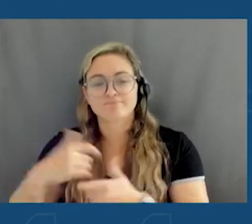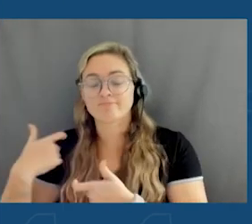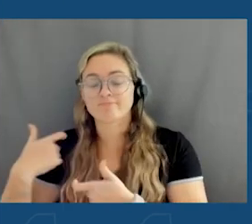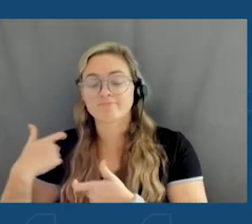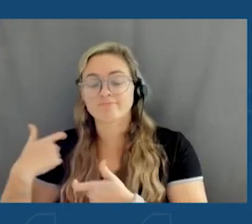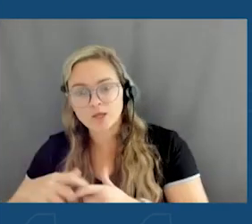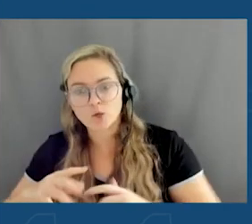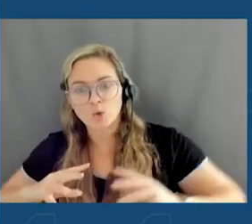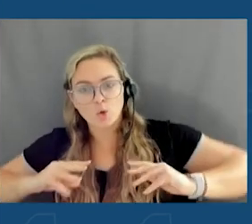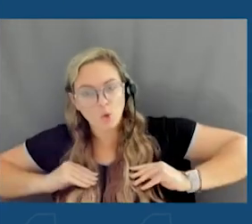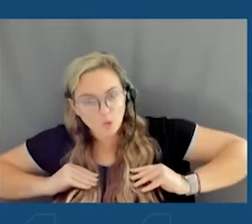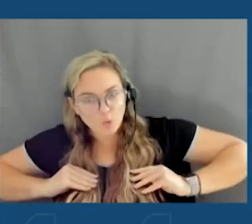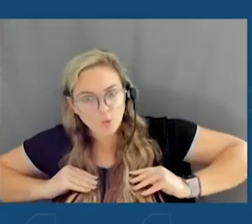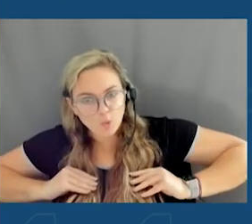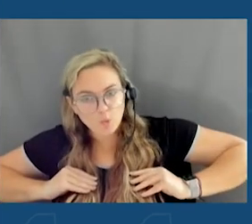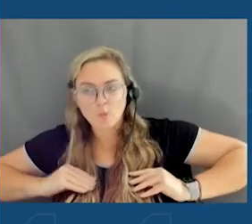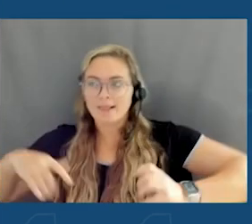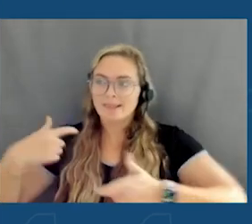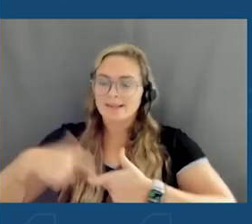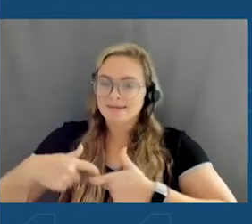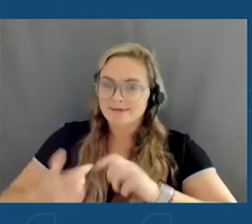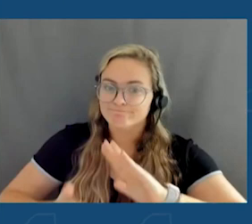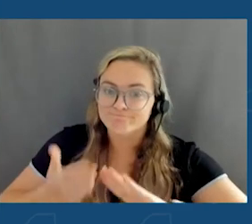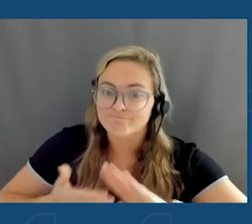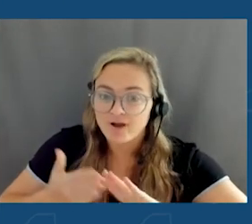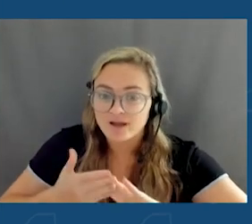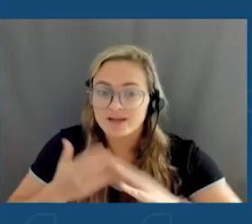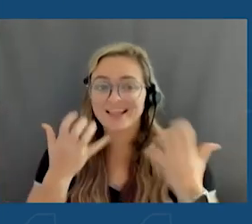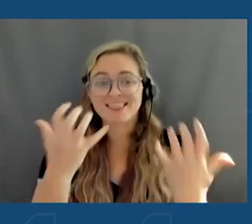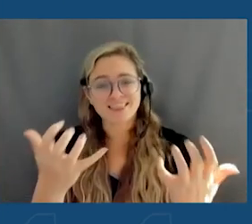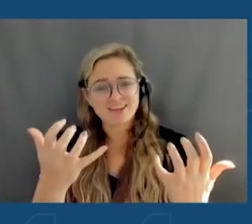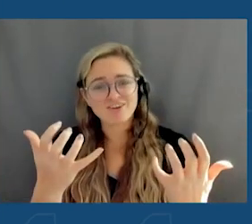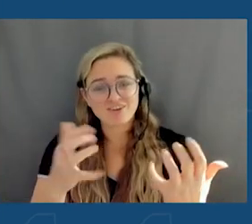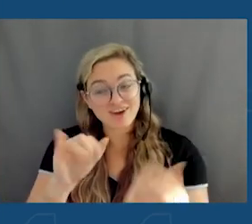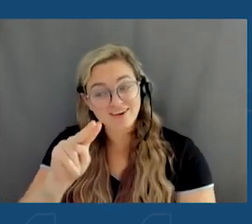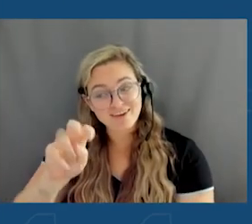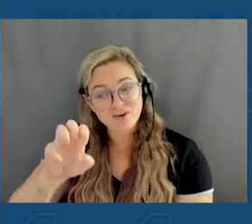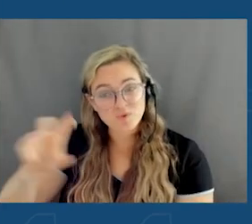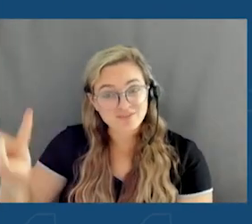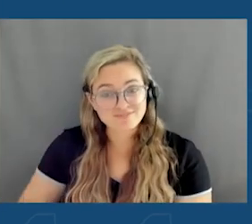Latina-owned, Latina-run theater in Inwood.